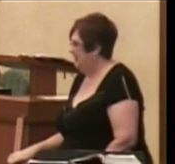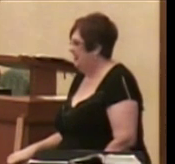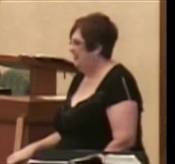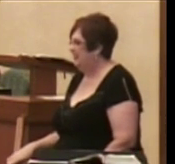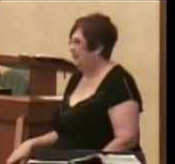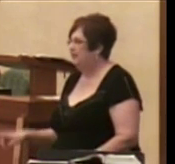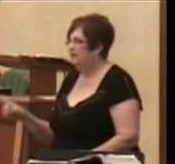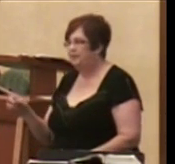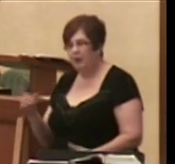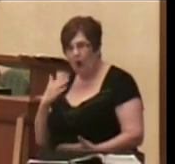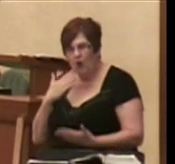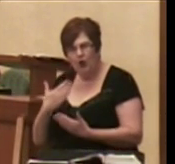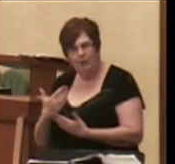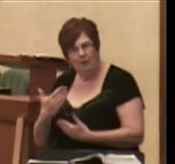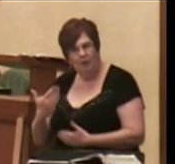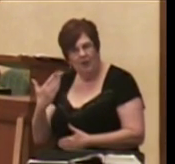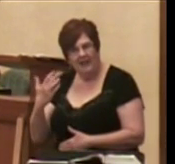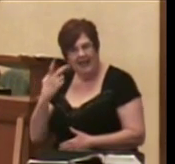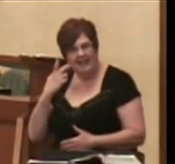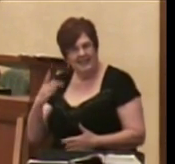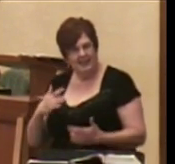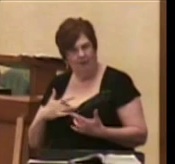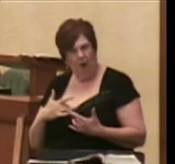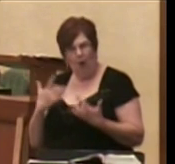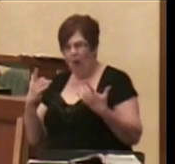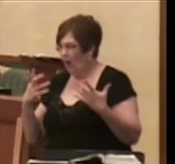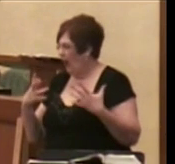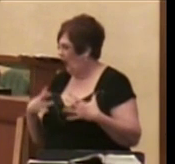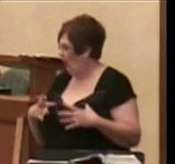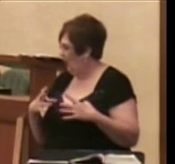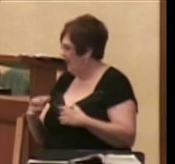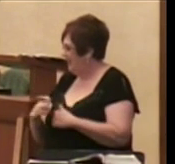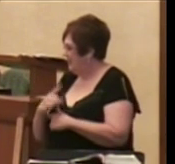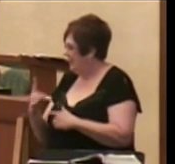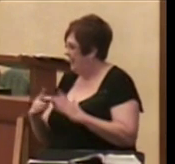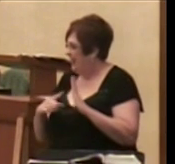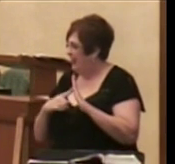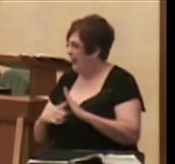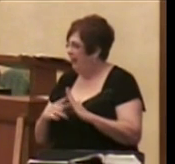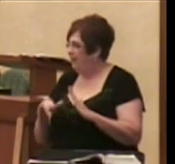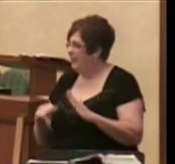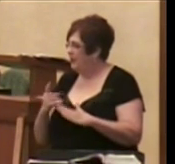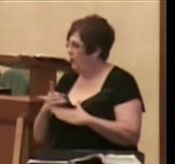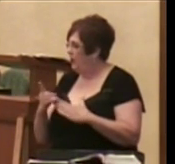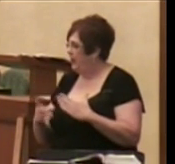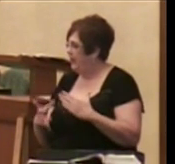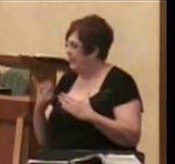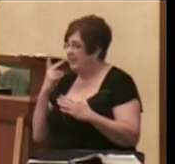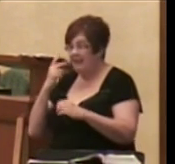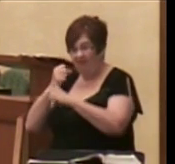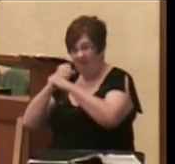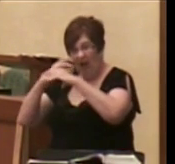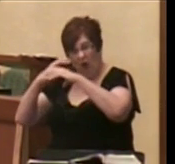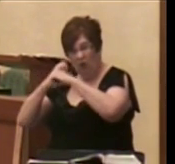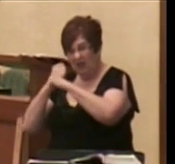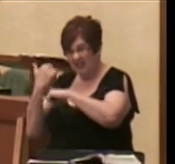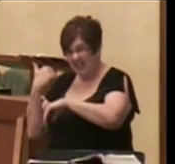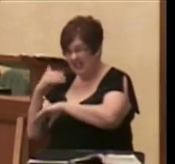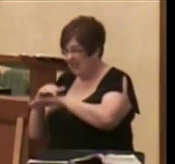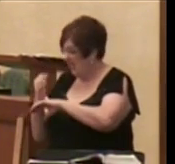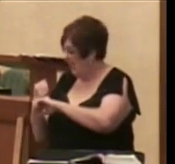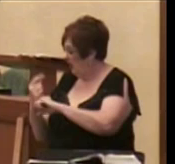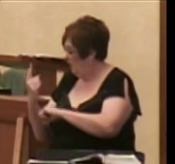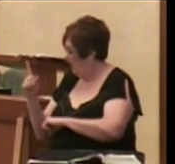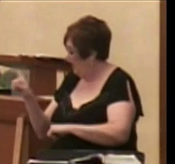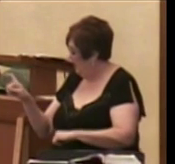Well, good morning. I see some very festive clothing on today that's reflective of this weekend. Anybody see fireworks last night or one of